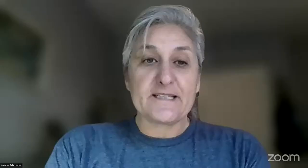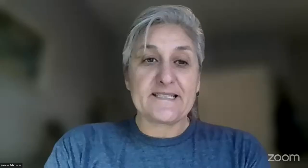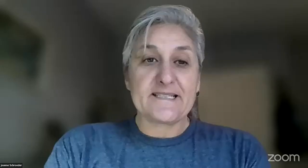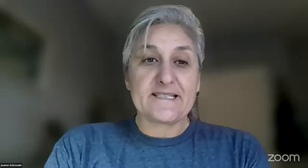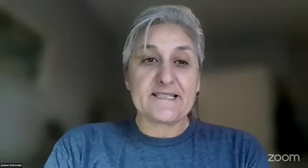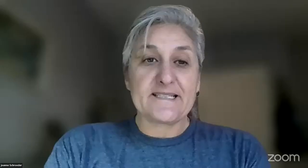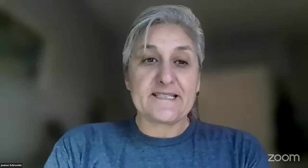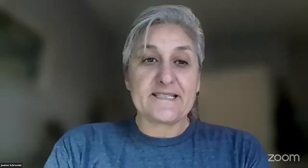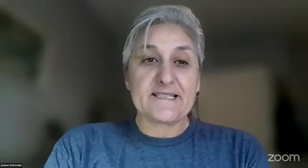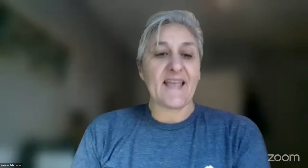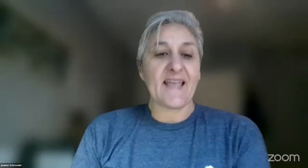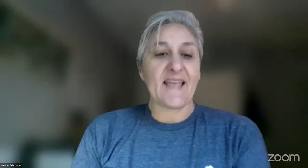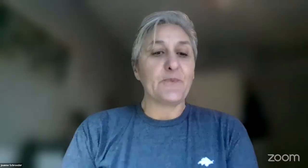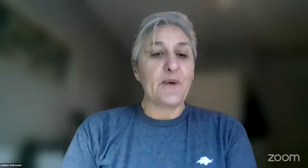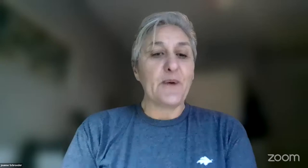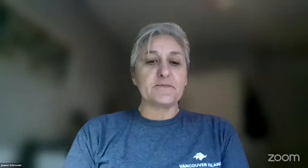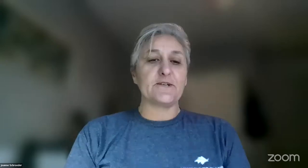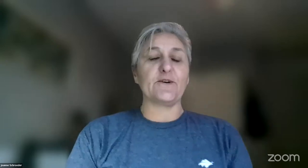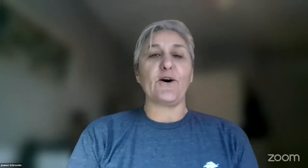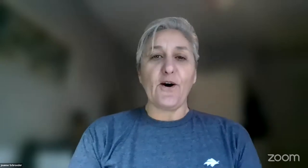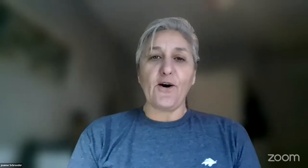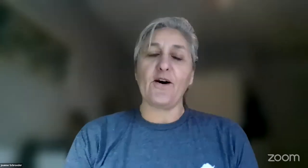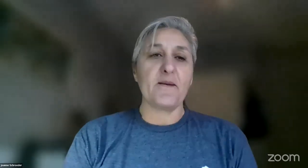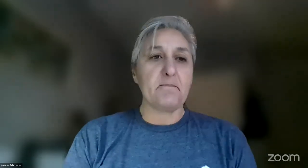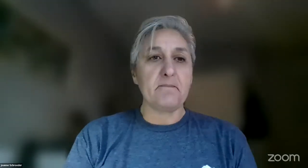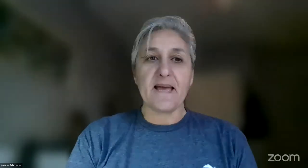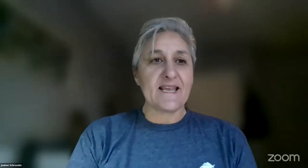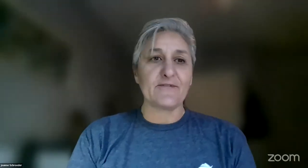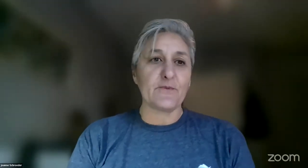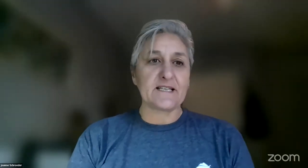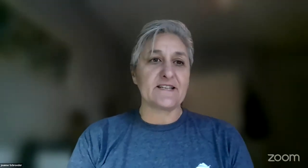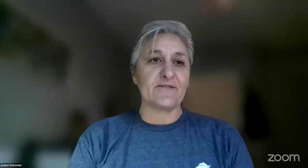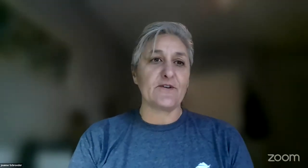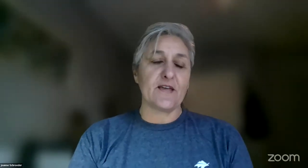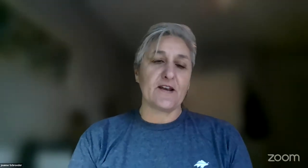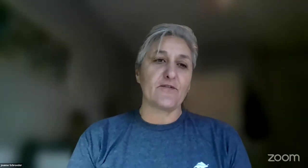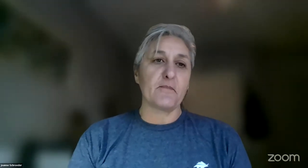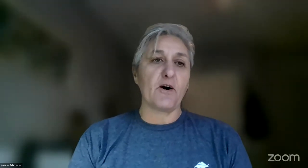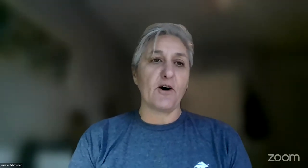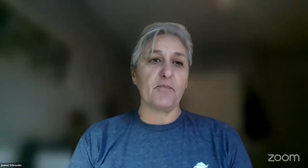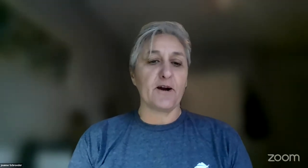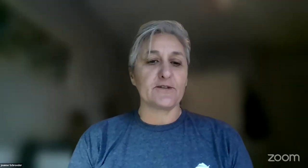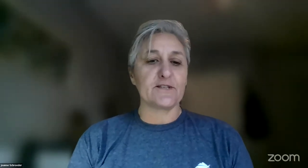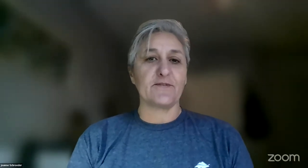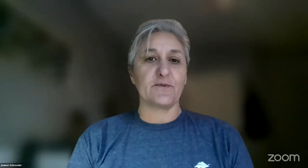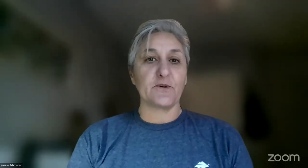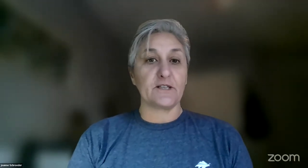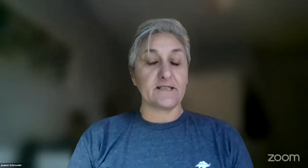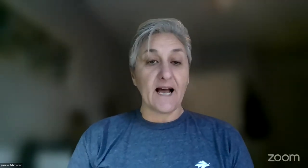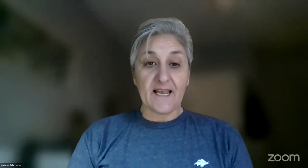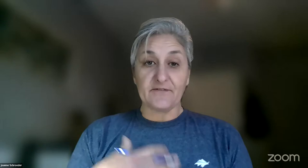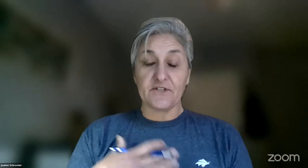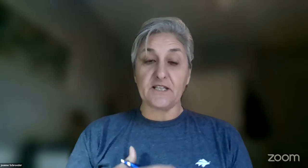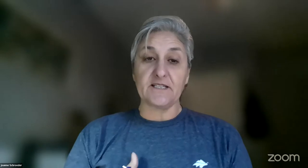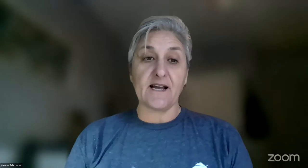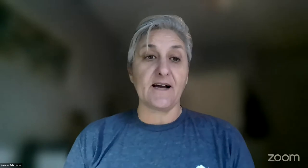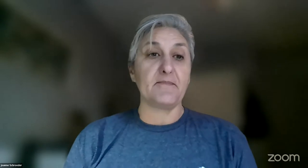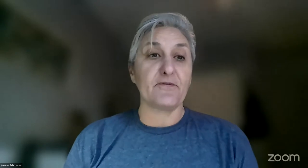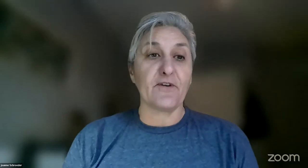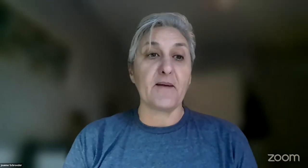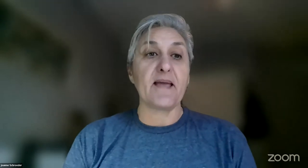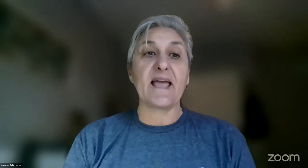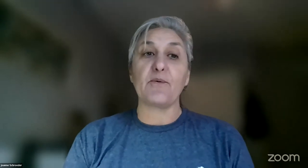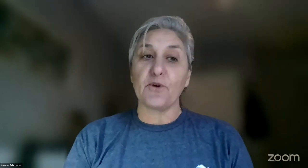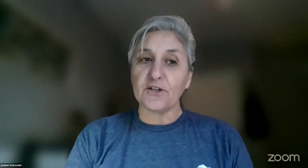Hello, Brazil, and welcome to many of the rest of you that are from all parts of the world. I have just